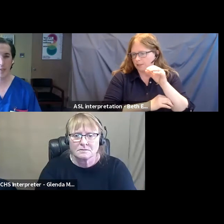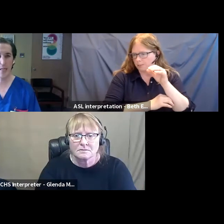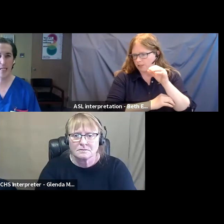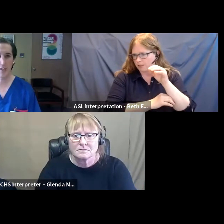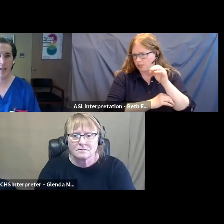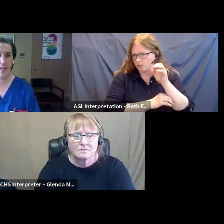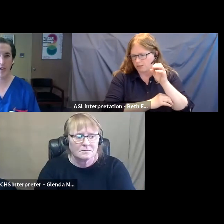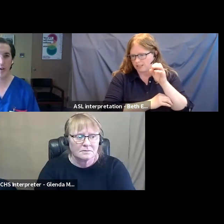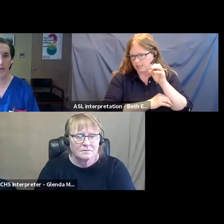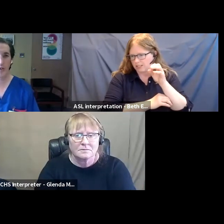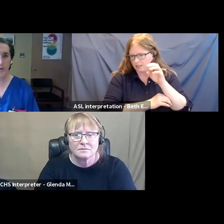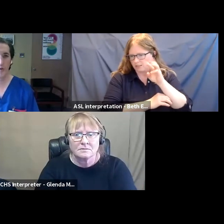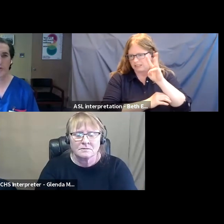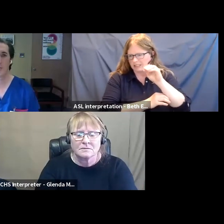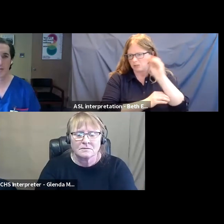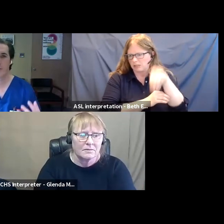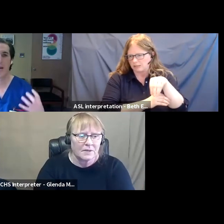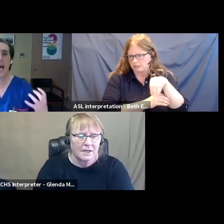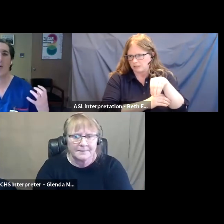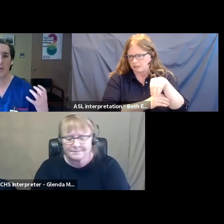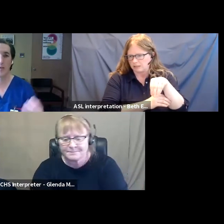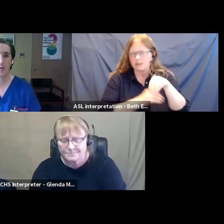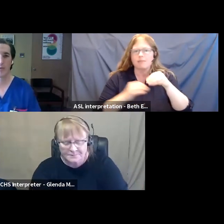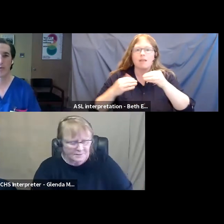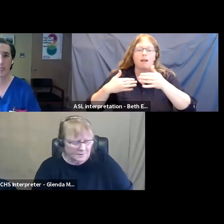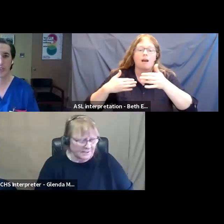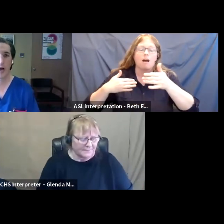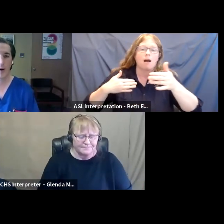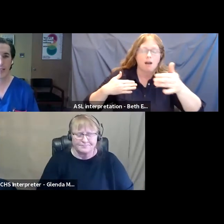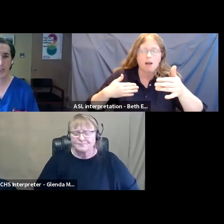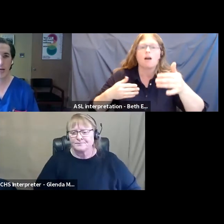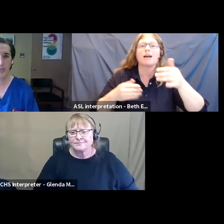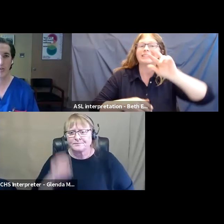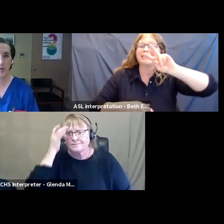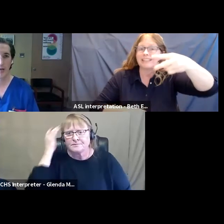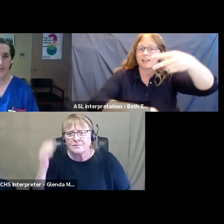The weeks between it's not like you're going to lose power